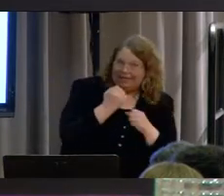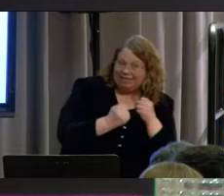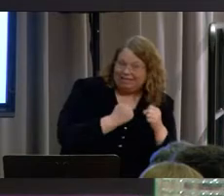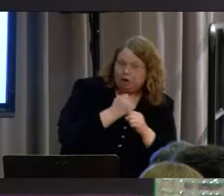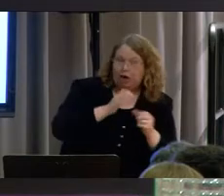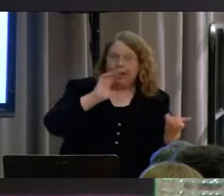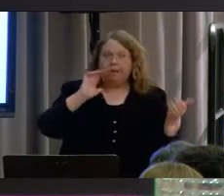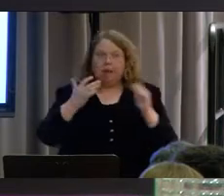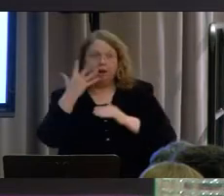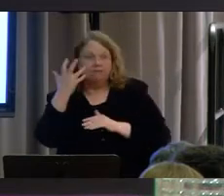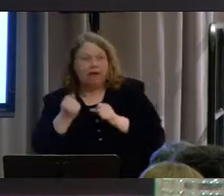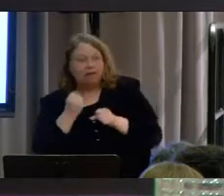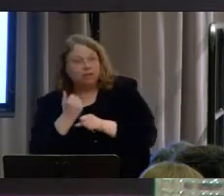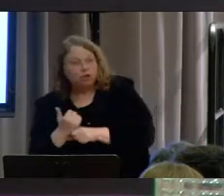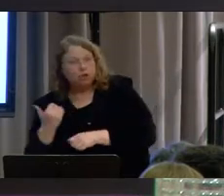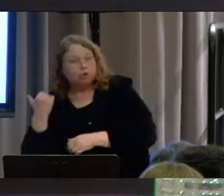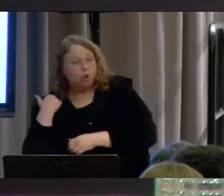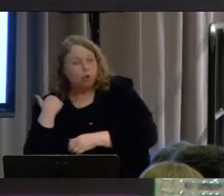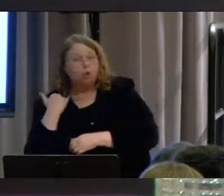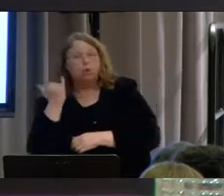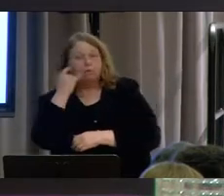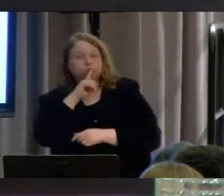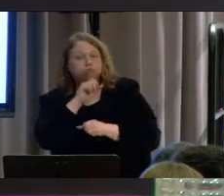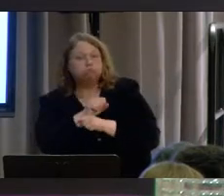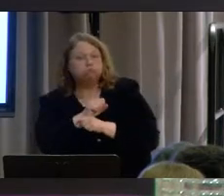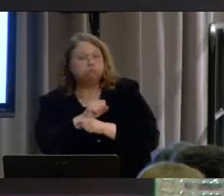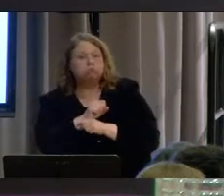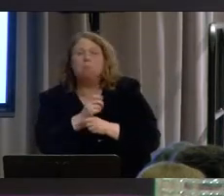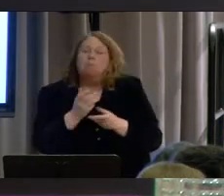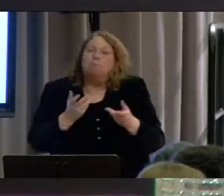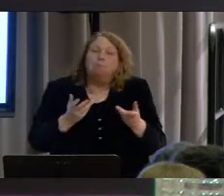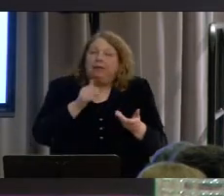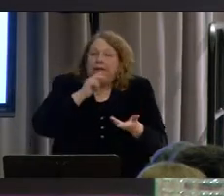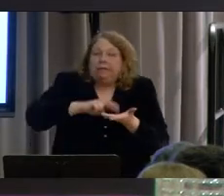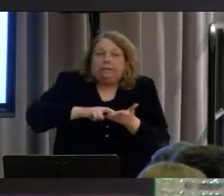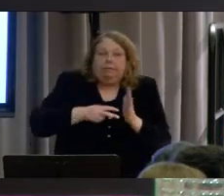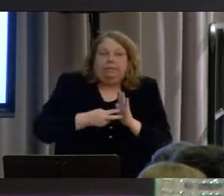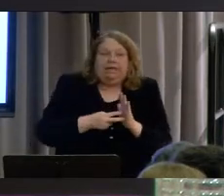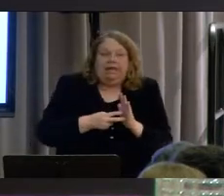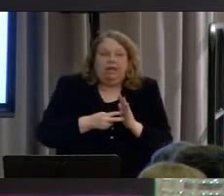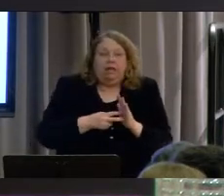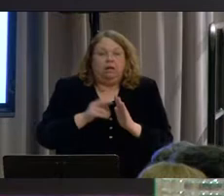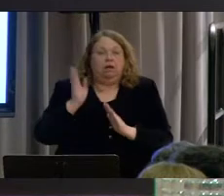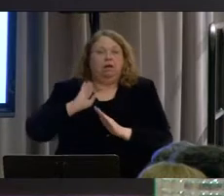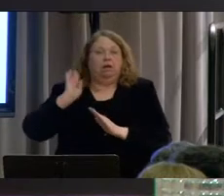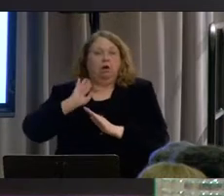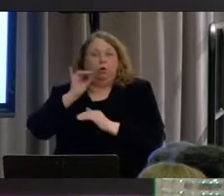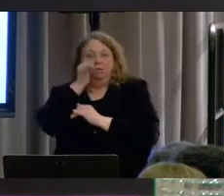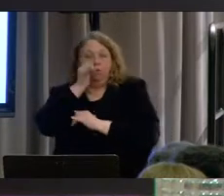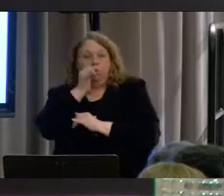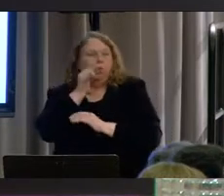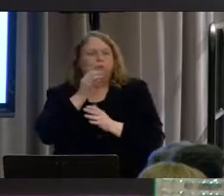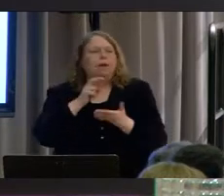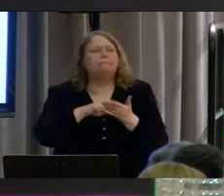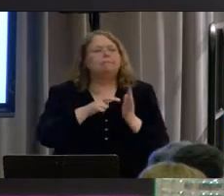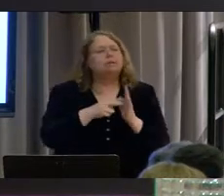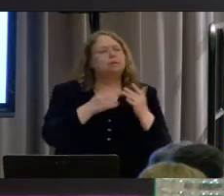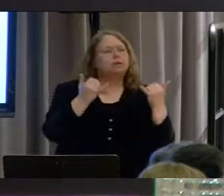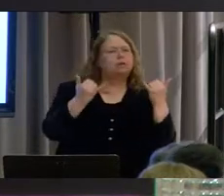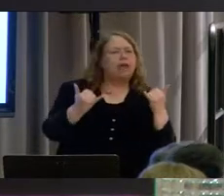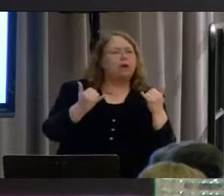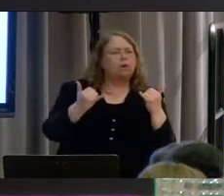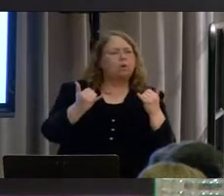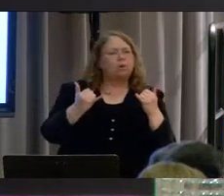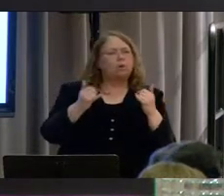than we did 5 years ago? Mm-hmm. If we do, that doesn't mean that they were fools. It means that the horizon has